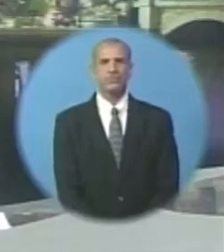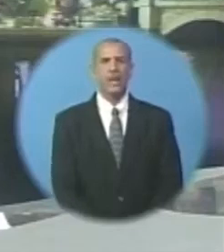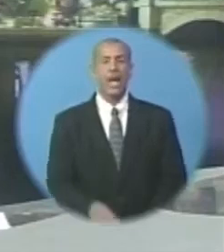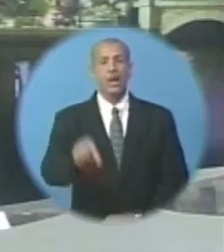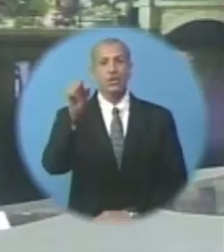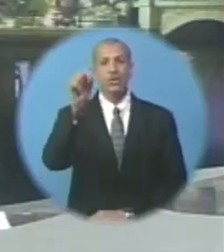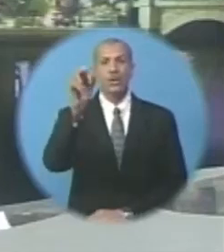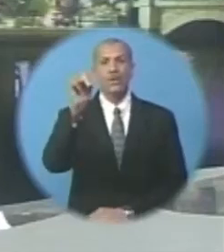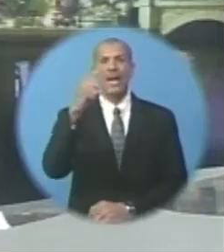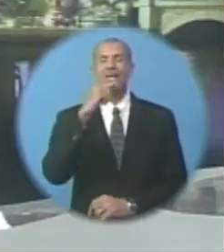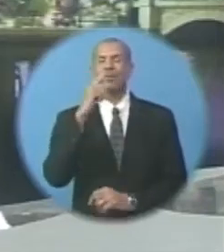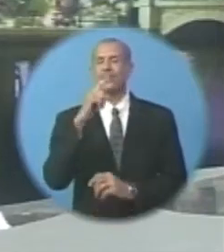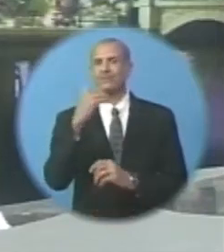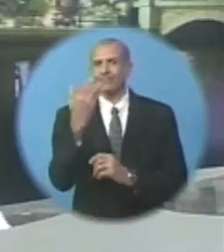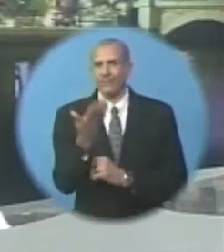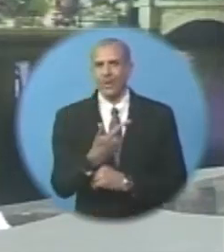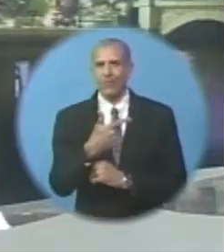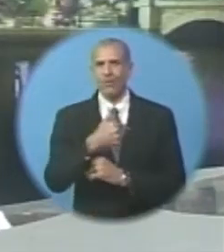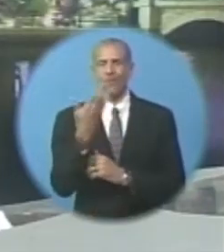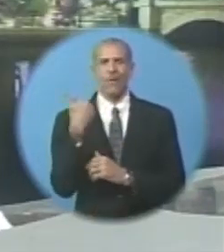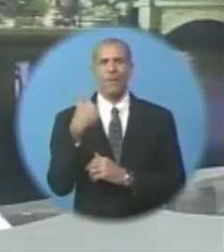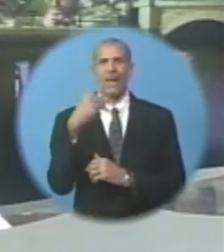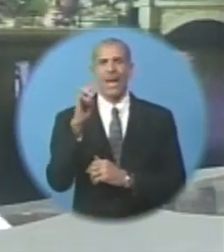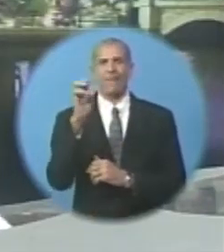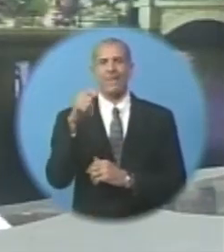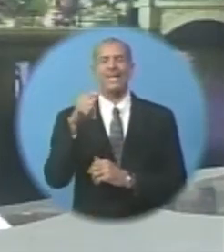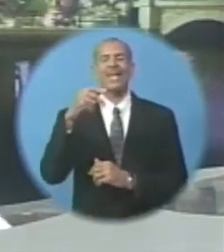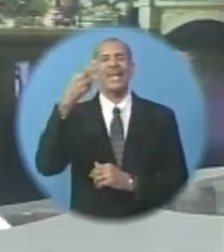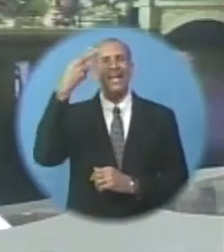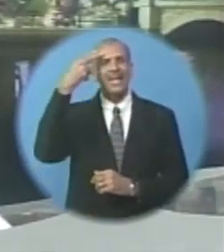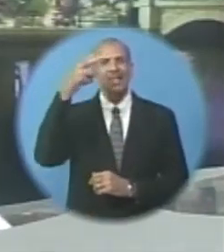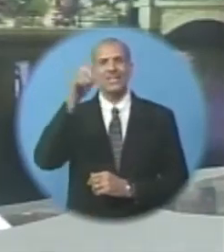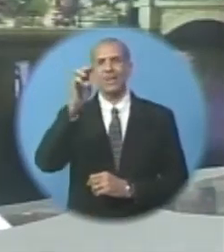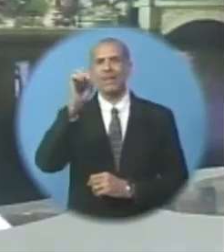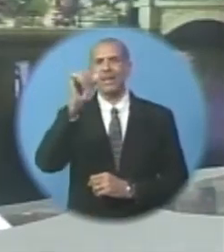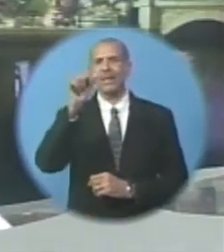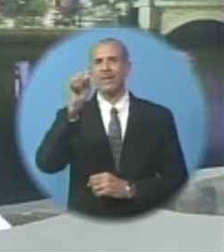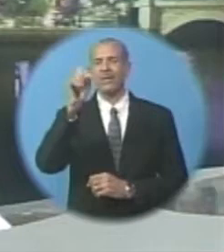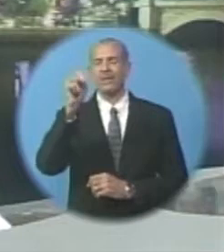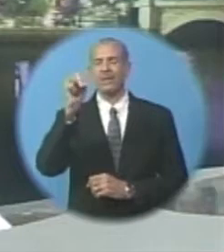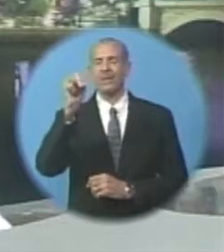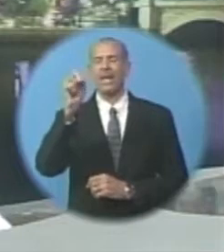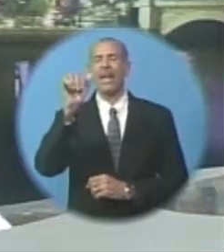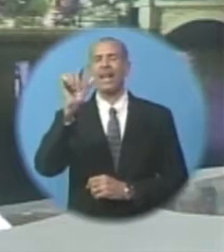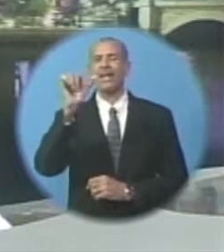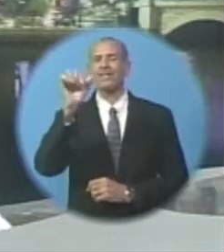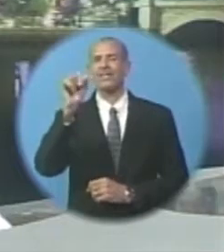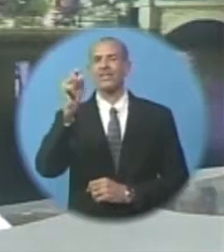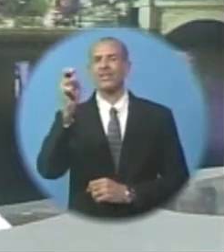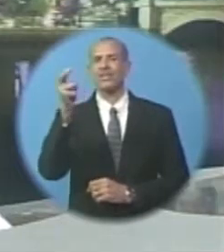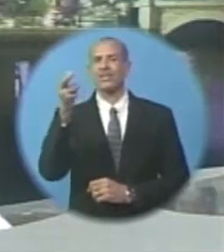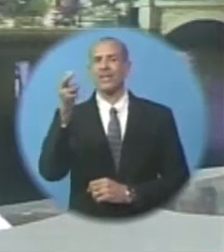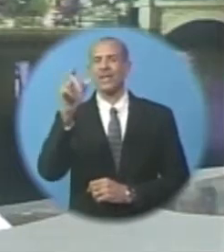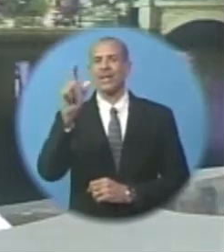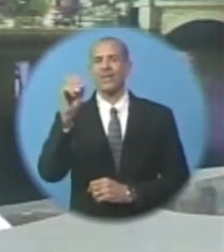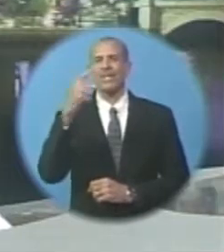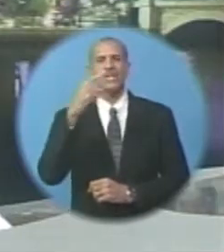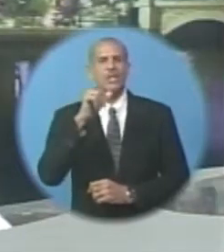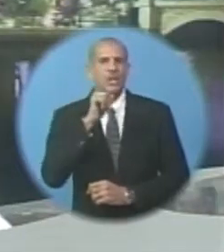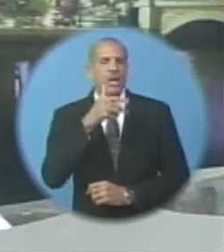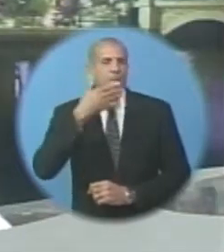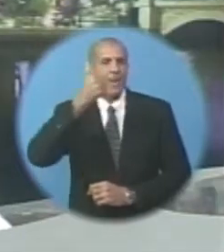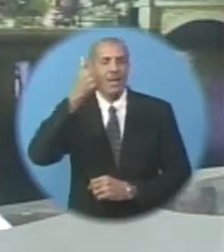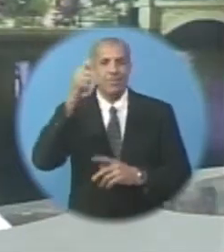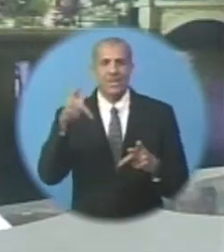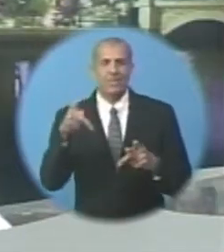Grant was endorsed by former MP for the constituency, Hamilton Lashley. In his opinion, there is no better candidate than one